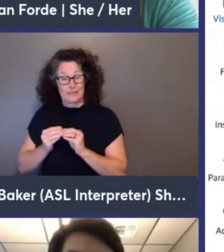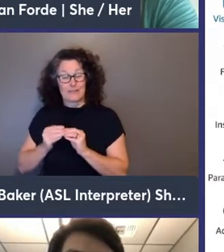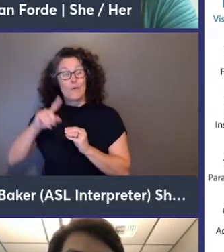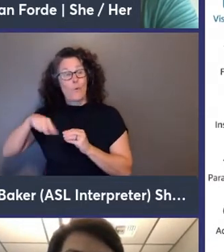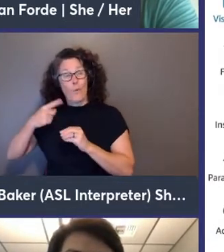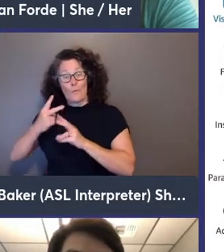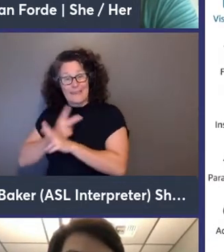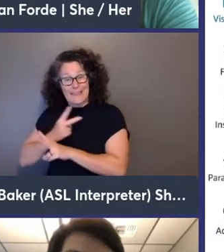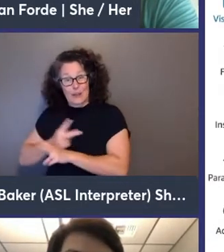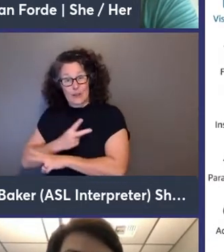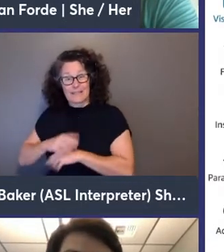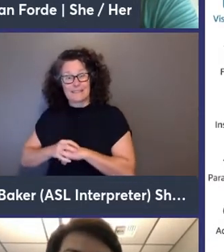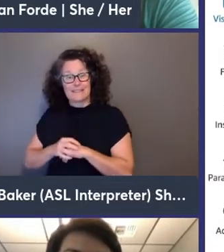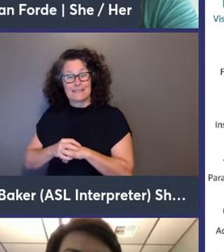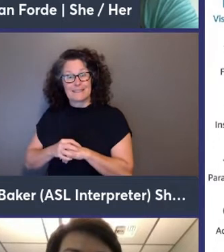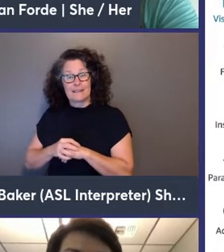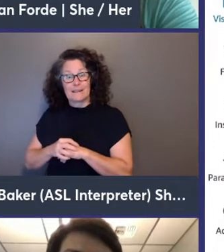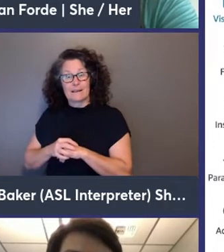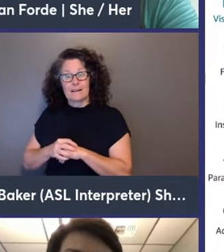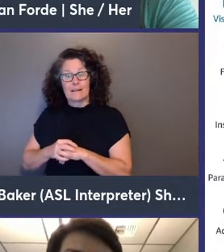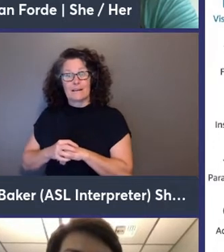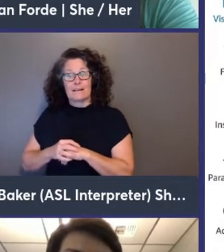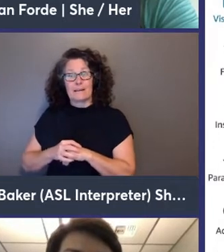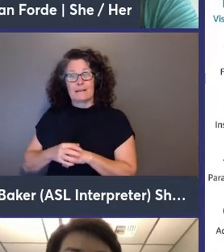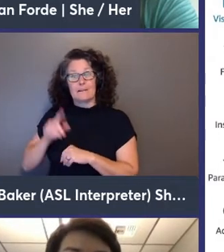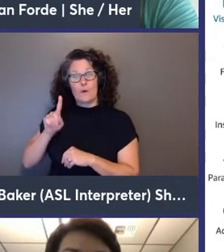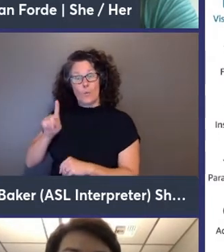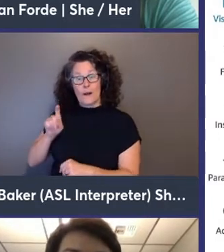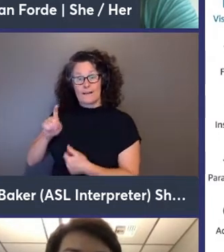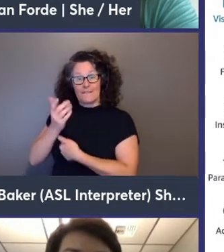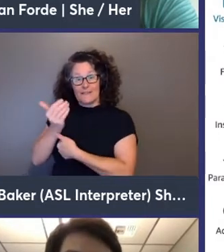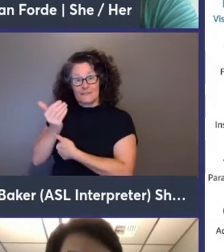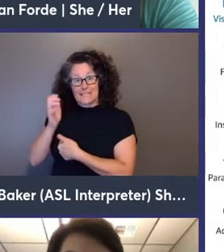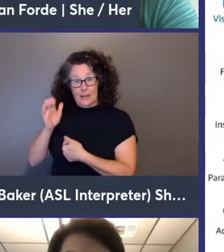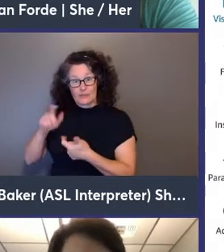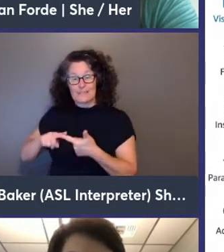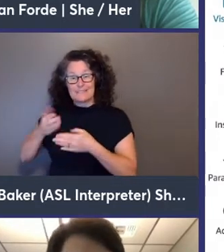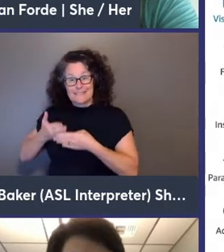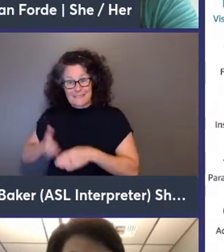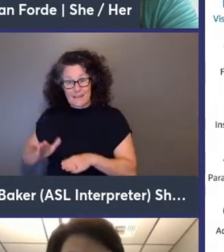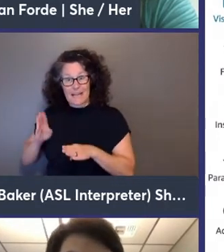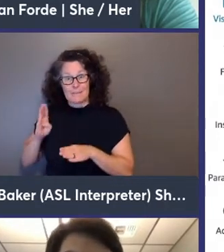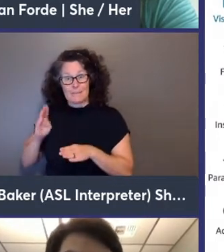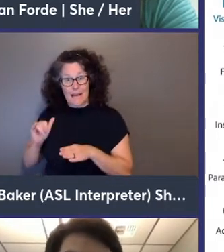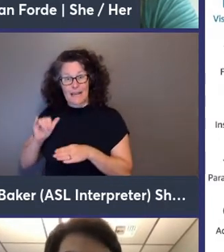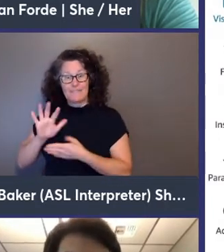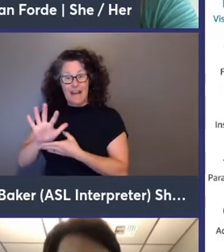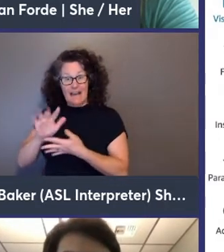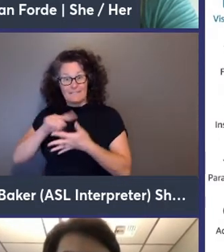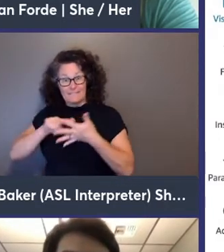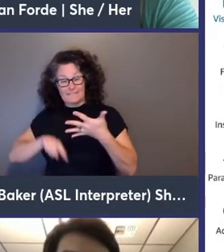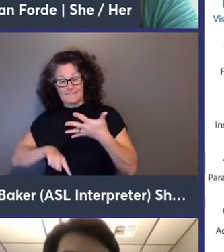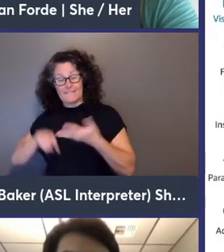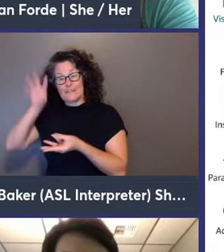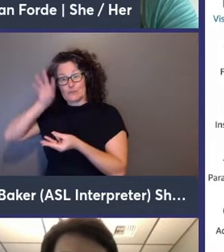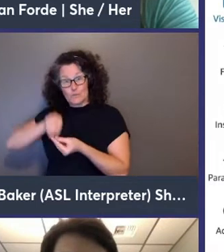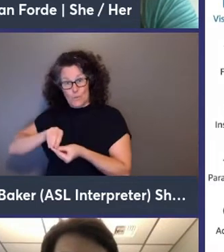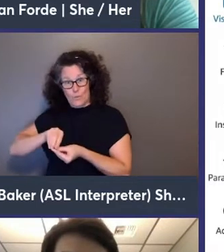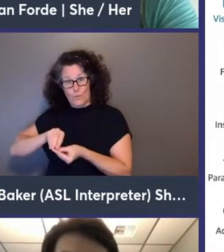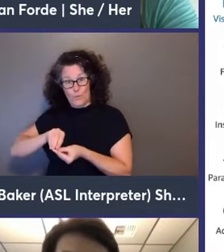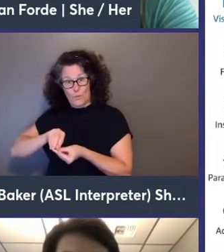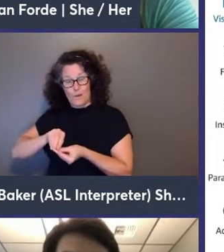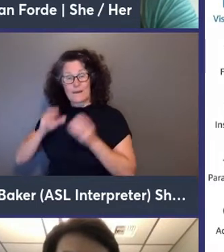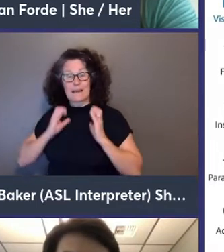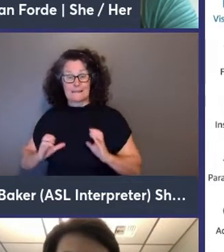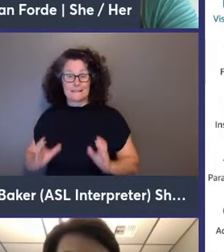calculates 1,400 and 1,500 and divided by 5, which is a total